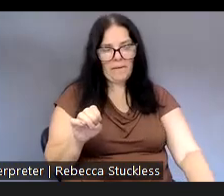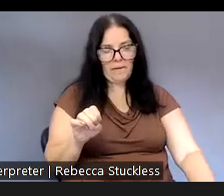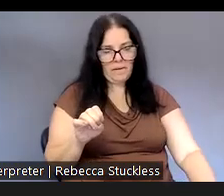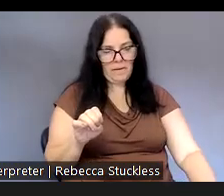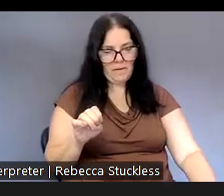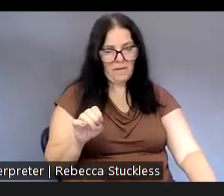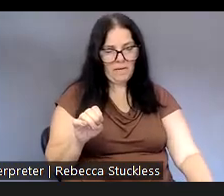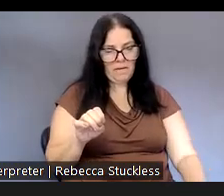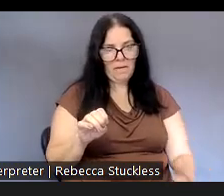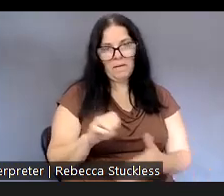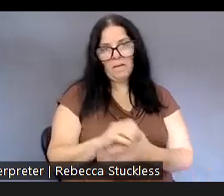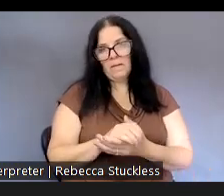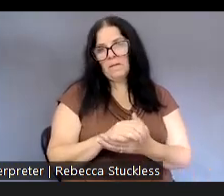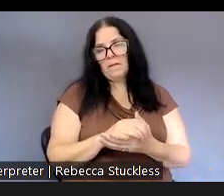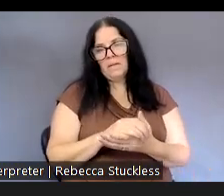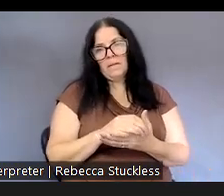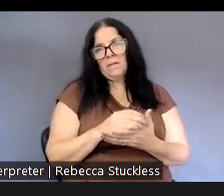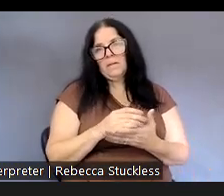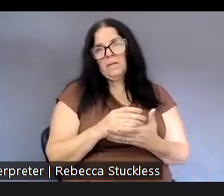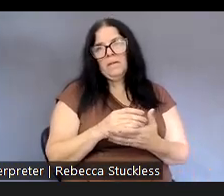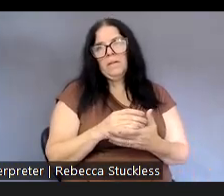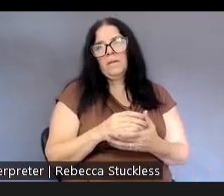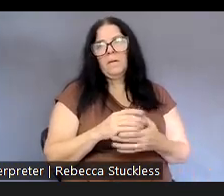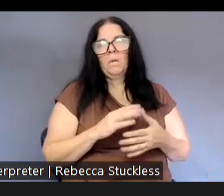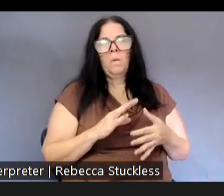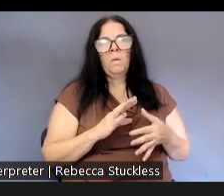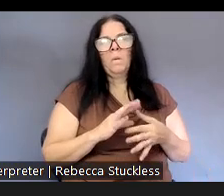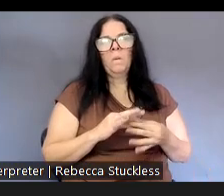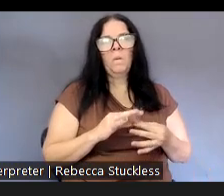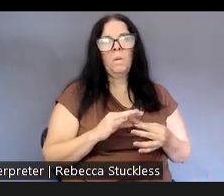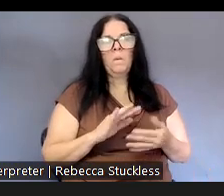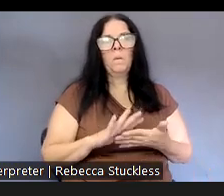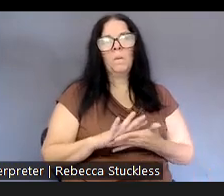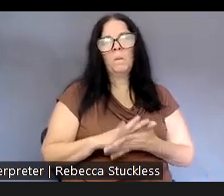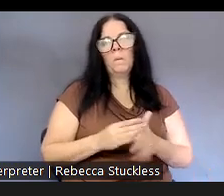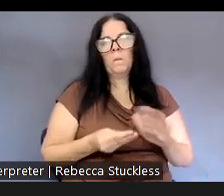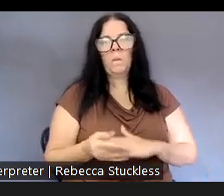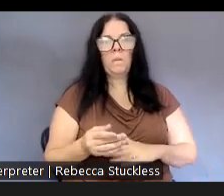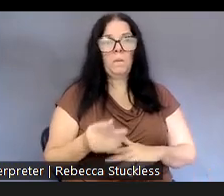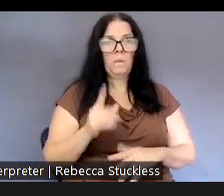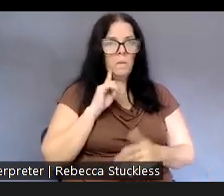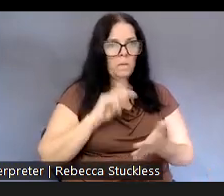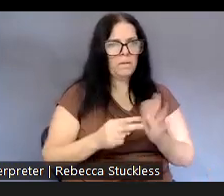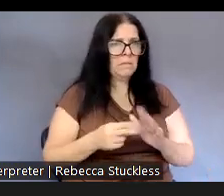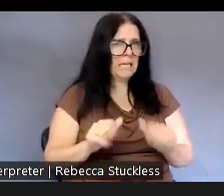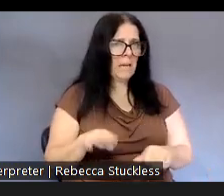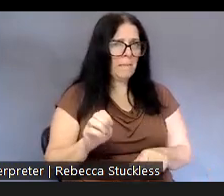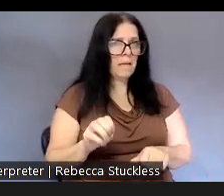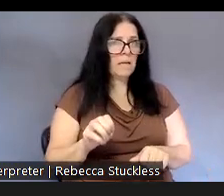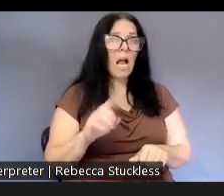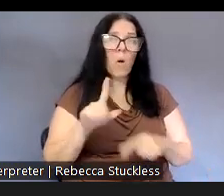passive aggressive. No one's denying that those things happen. And when those things happen, they do indeed need to be called